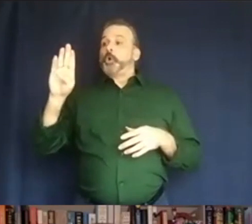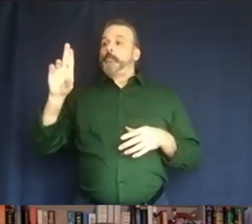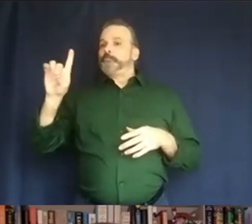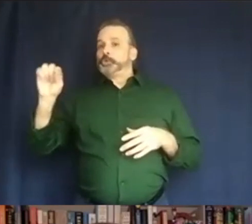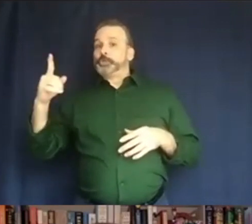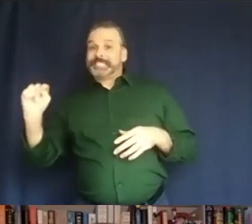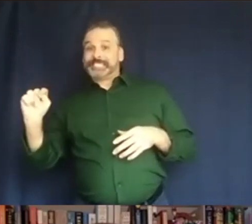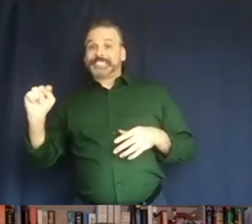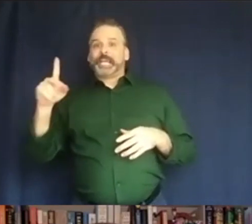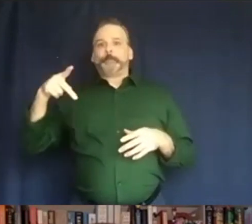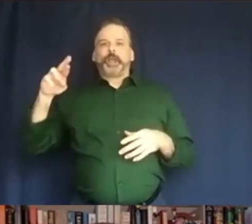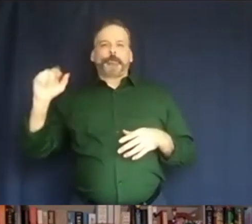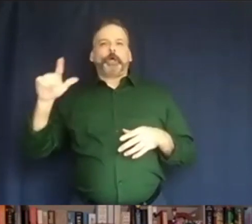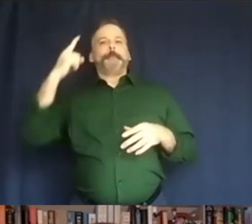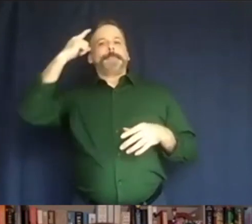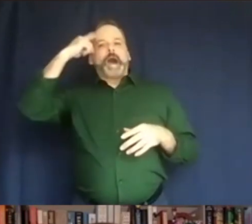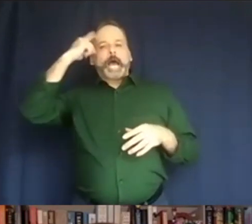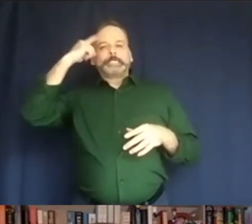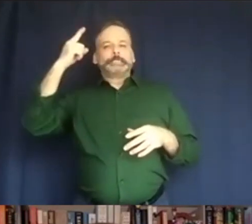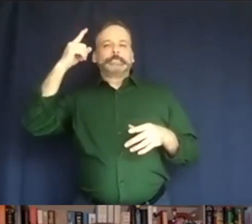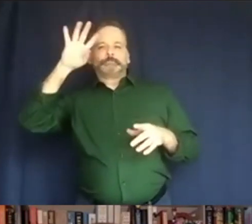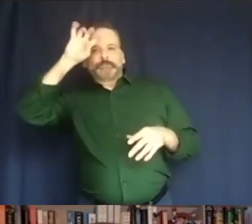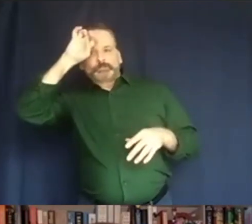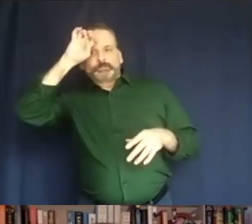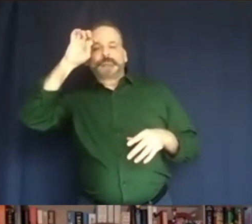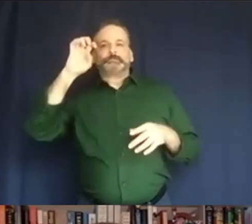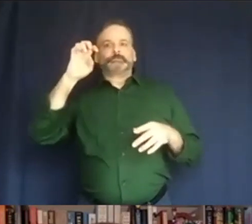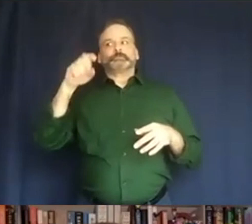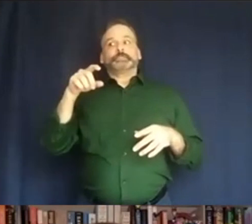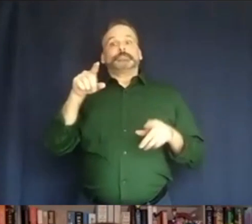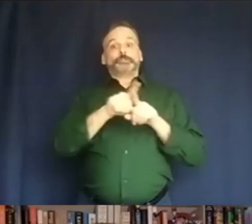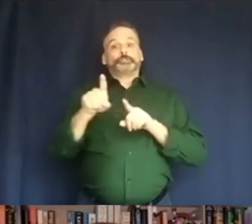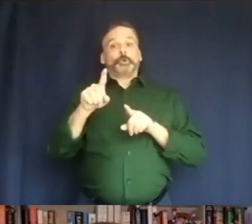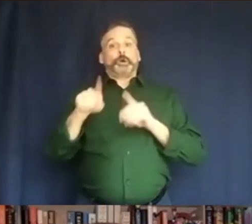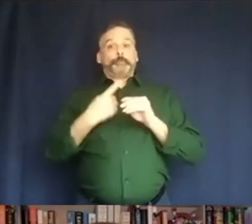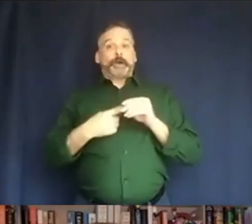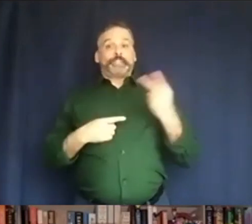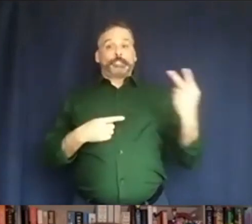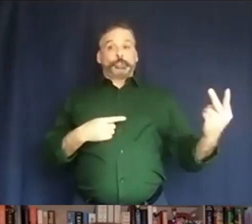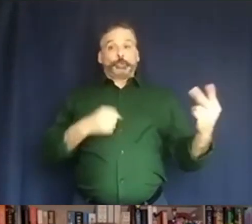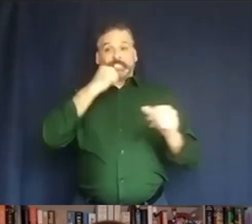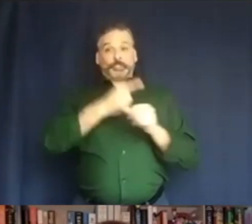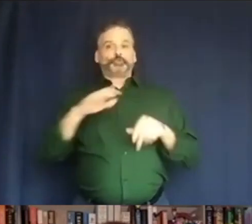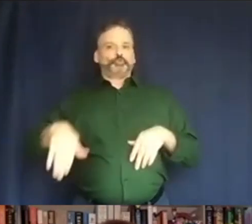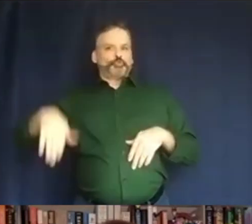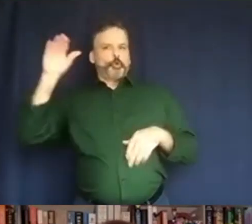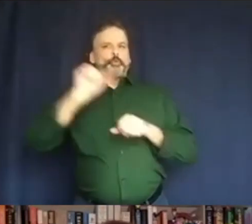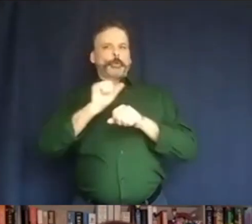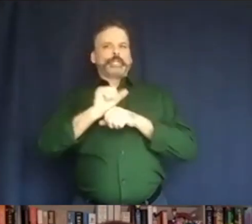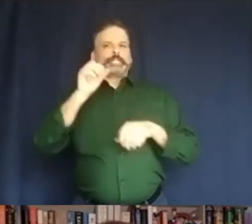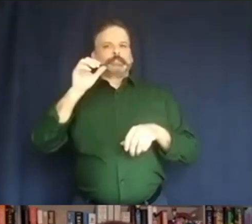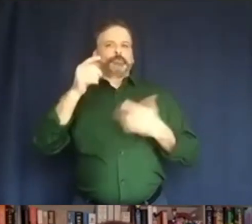like mind teasers, but it's also about these two sisters who grow up in a Chinese restaurant together. And it